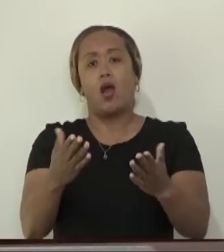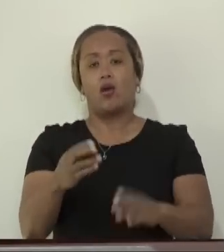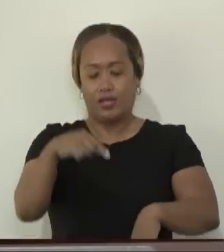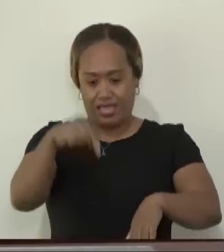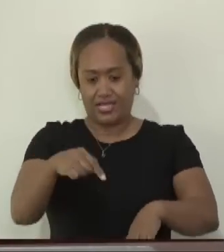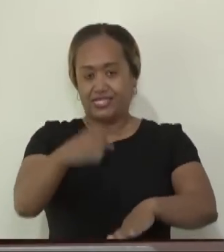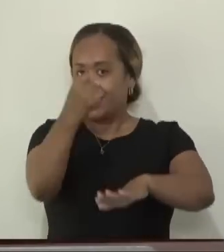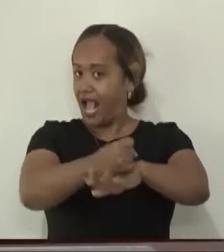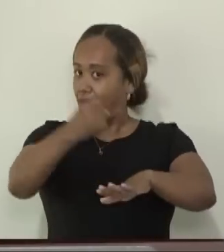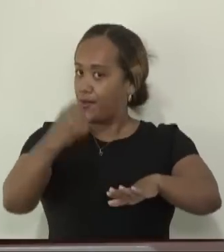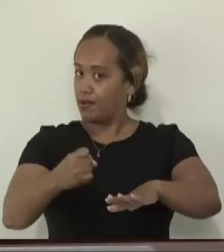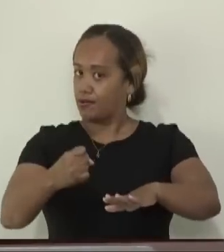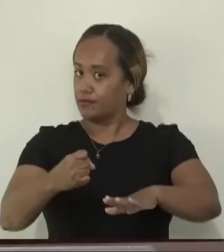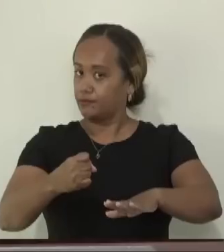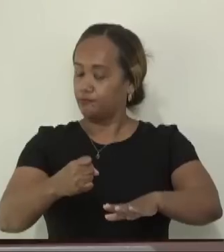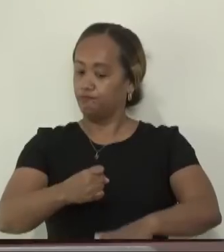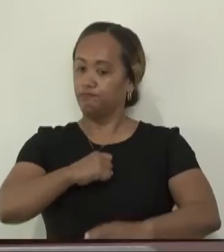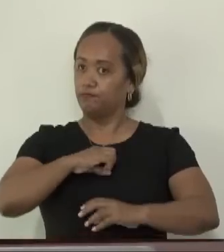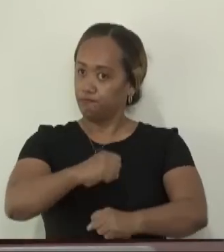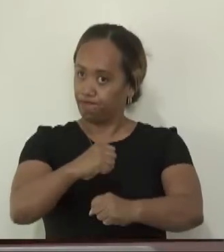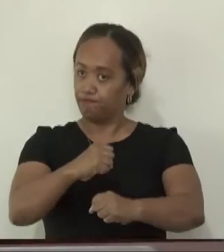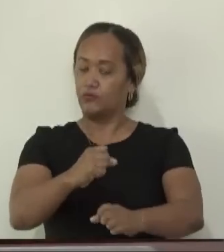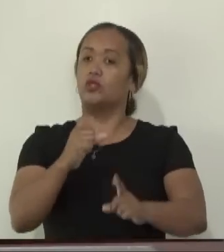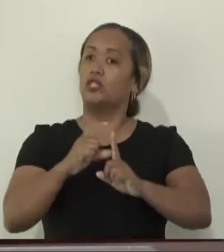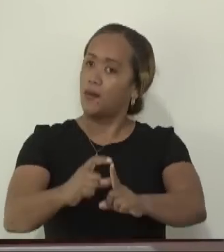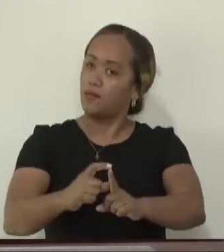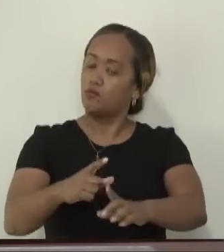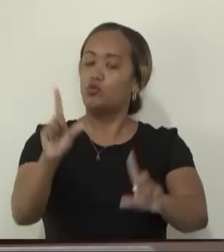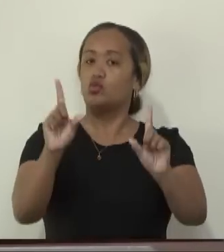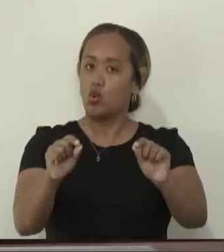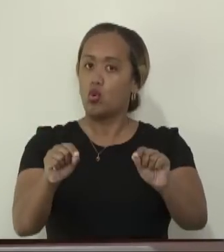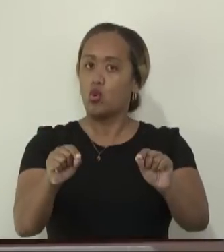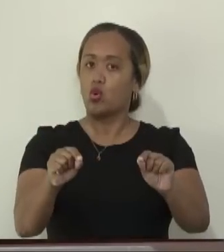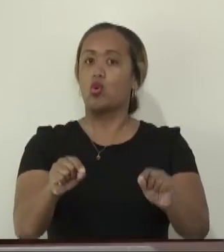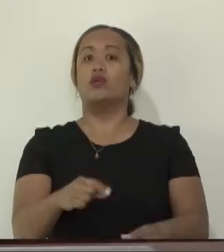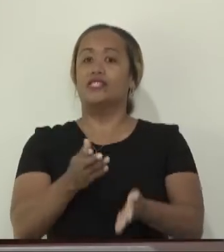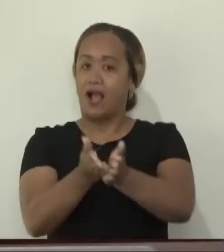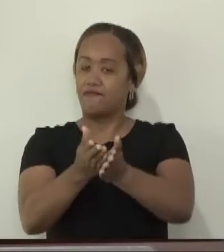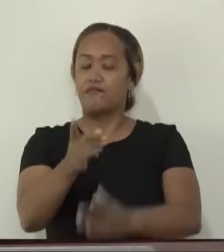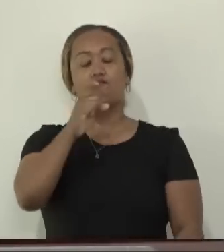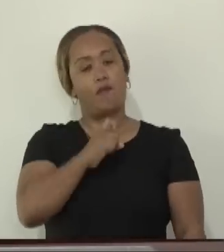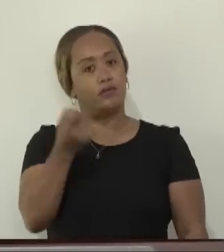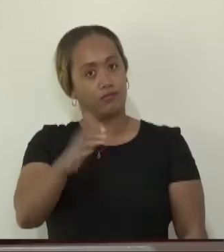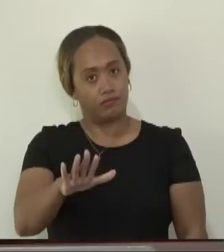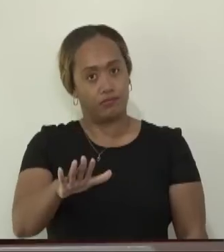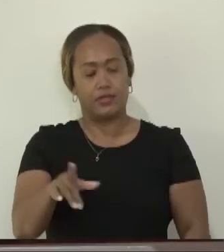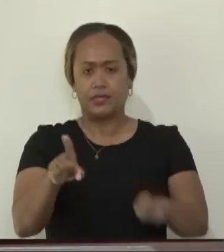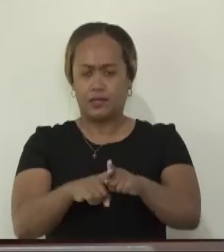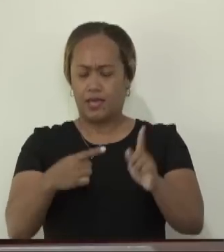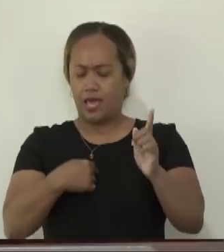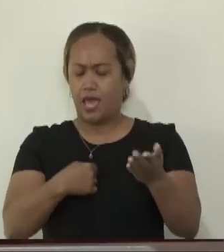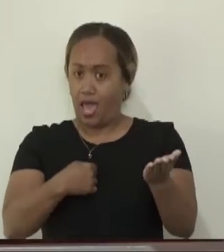government that is determined and committed to serving you as we had promised. I'm